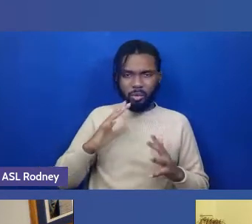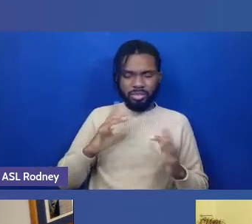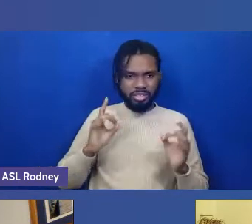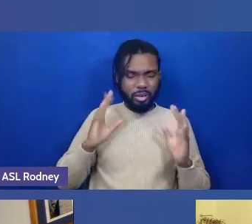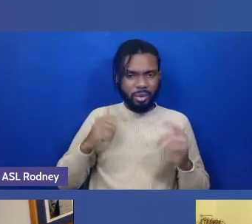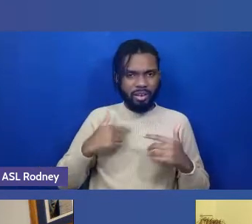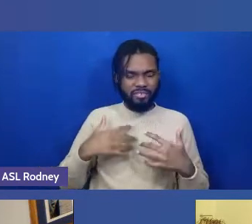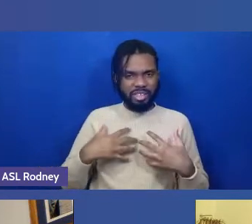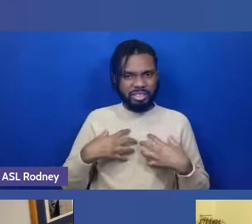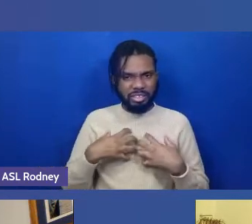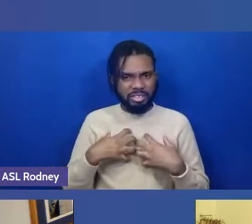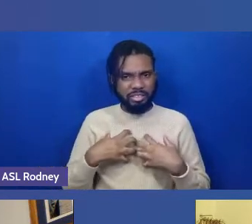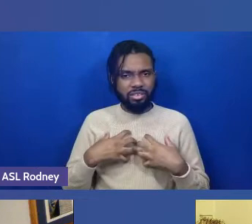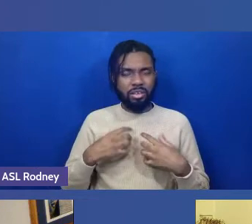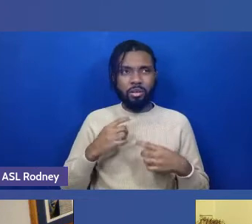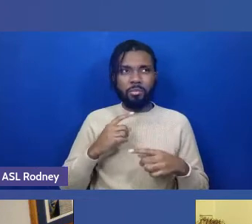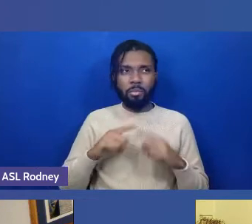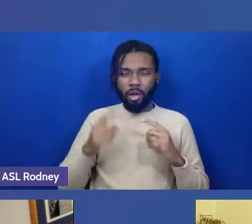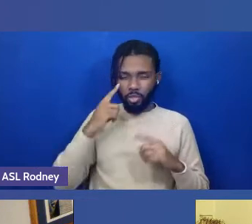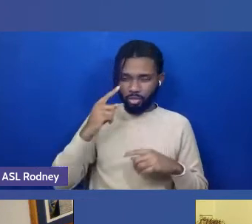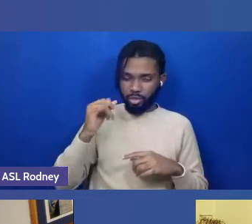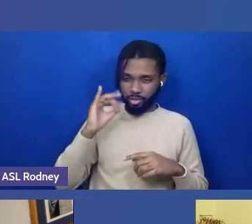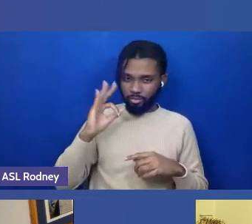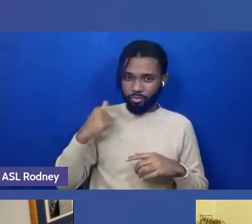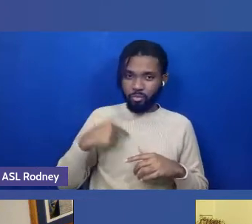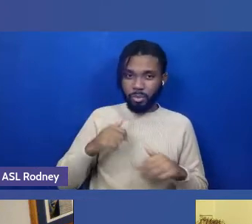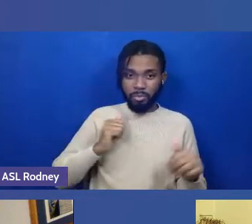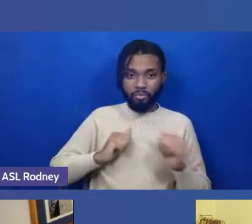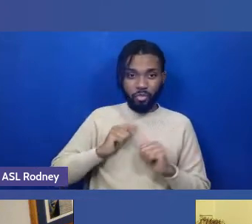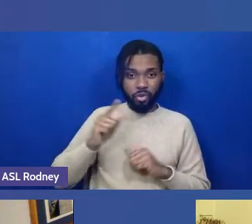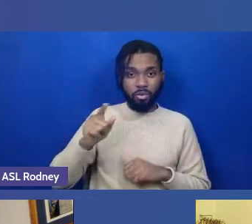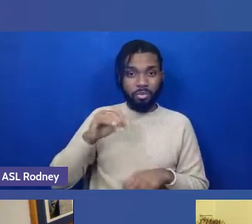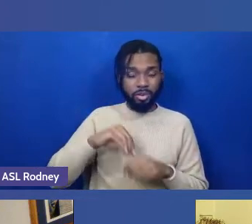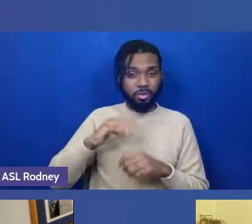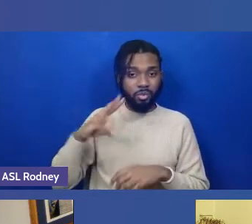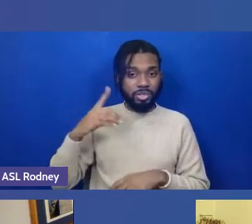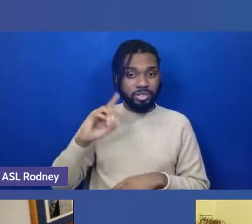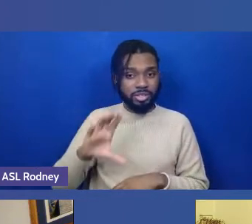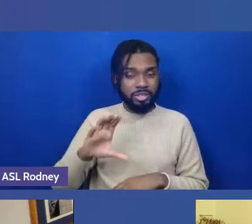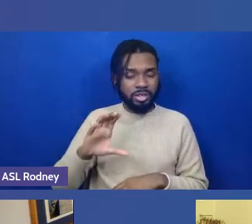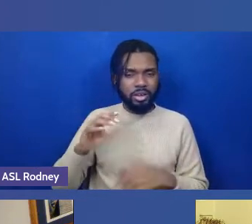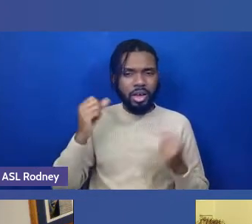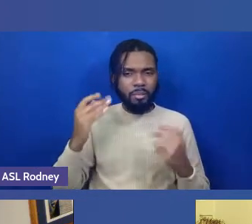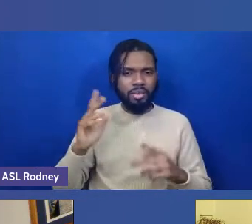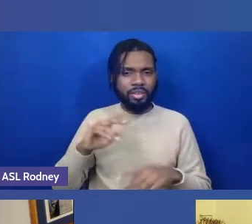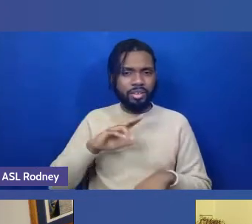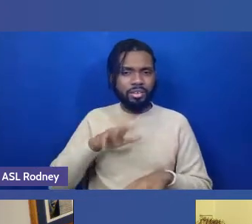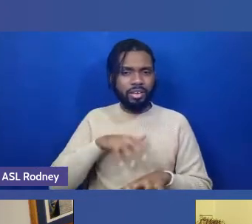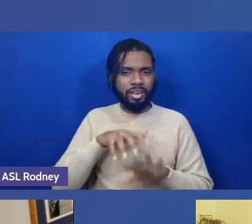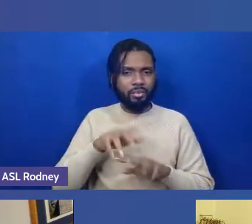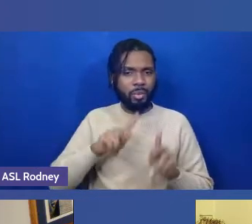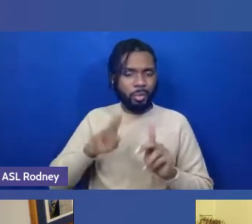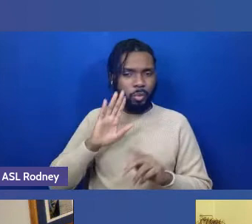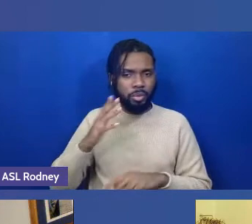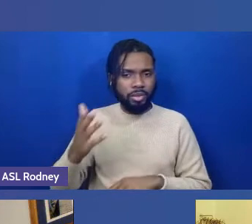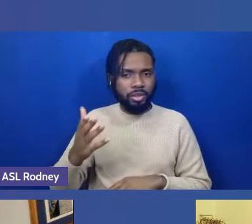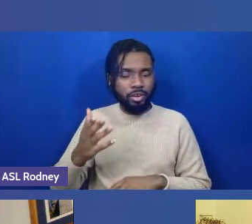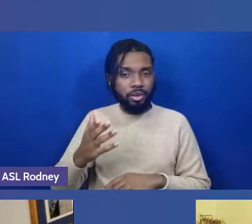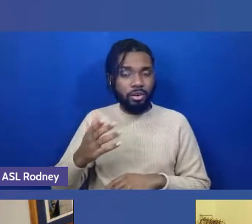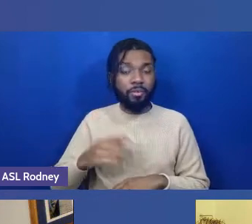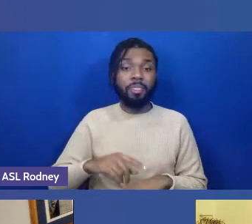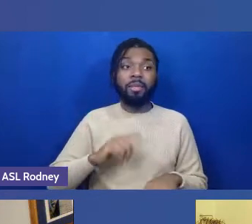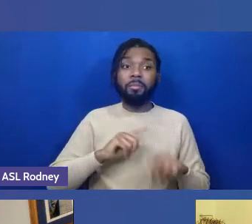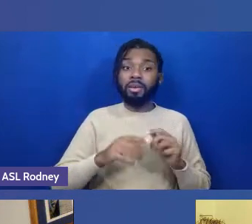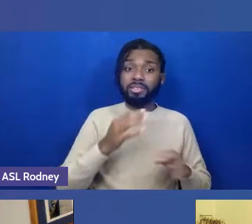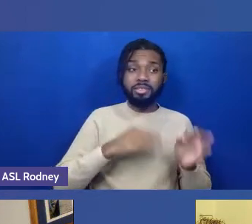that's like, if we did this show in DC, how many Native people would be there? If we release this show online for 2 weeks,